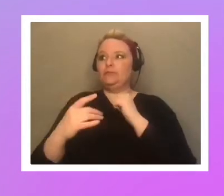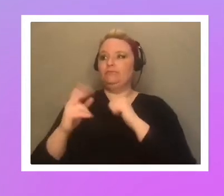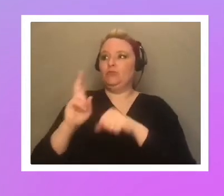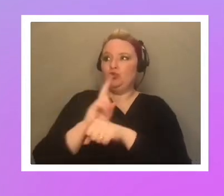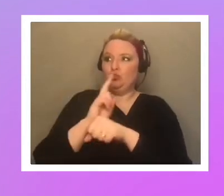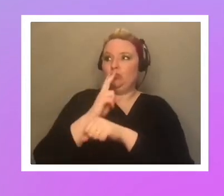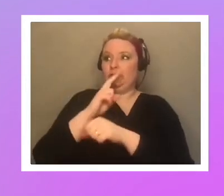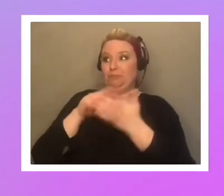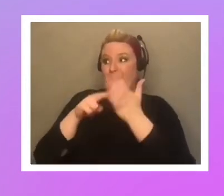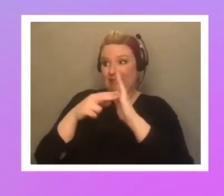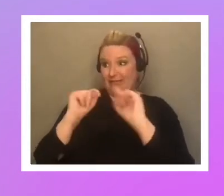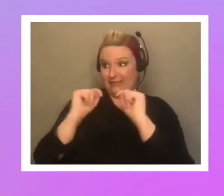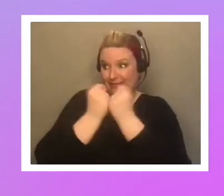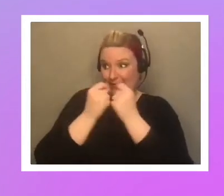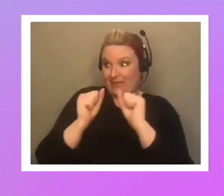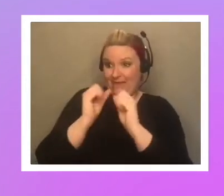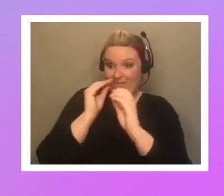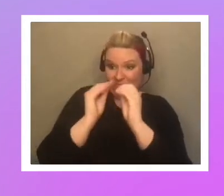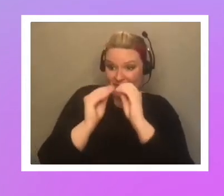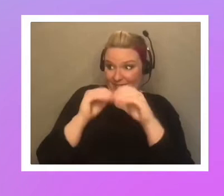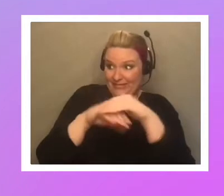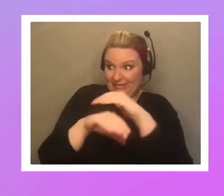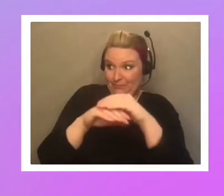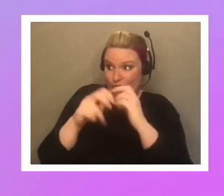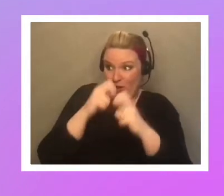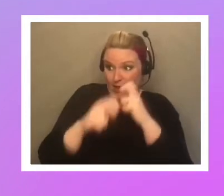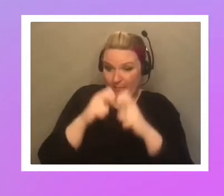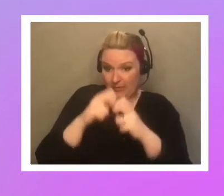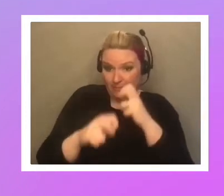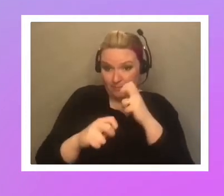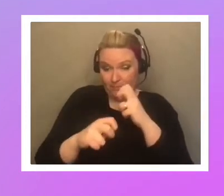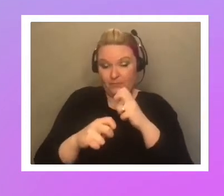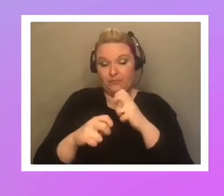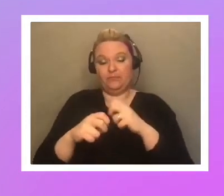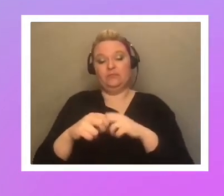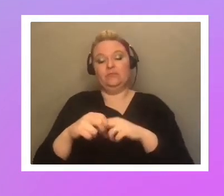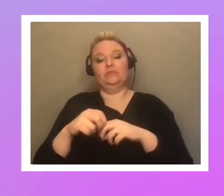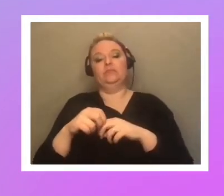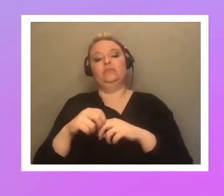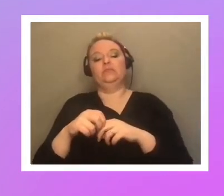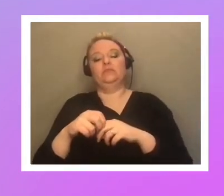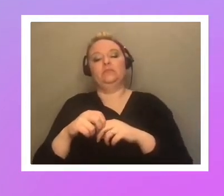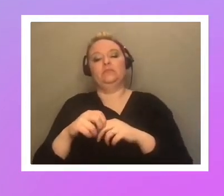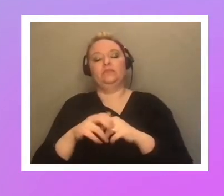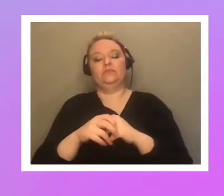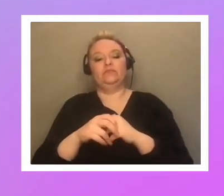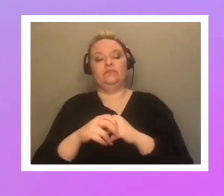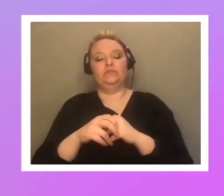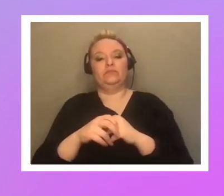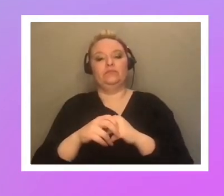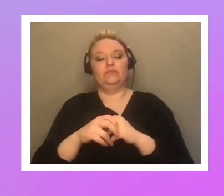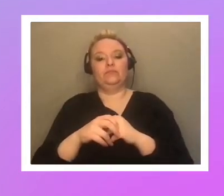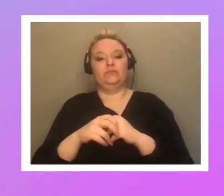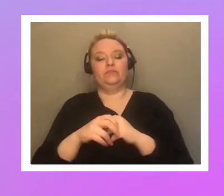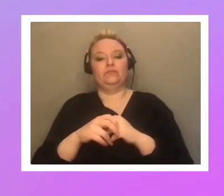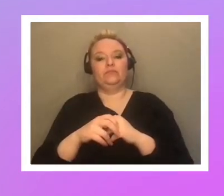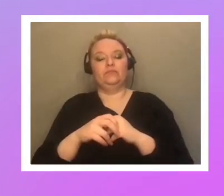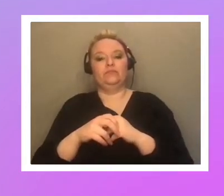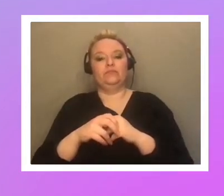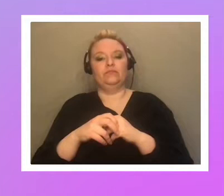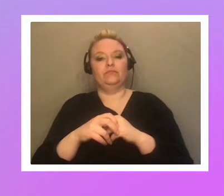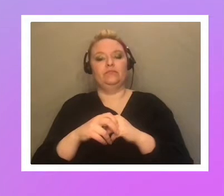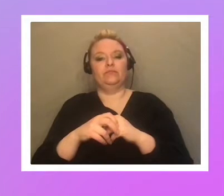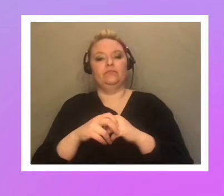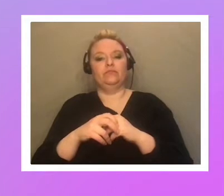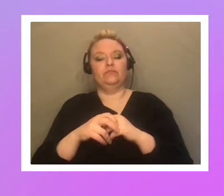team fix any accessibility issues that it has within the project scope